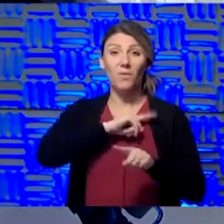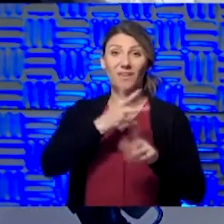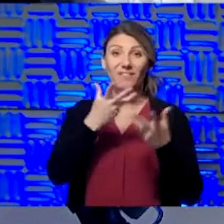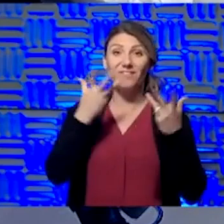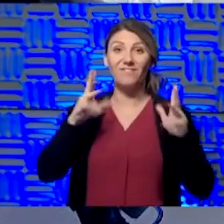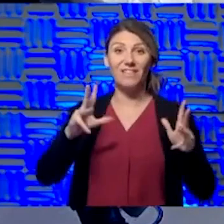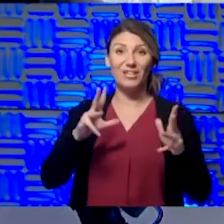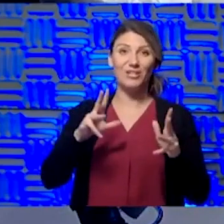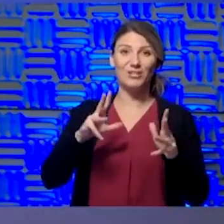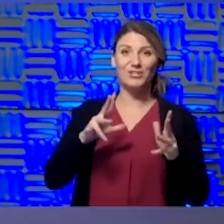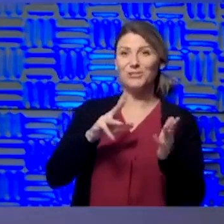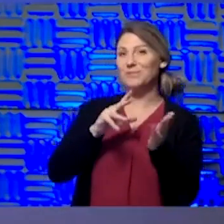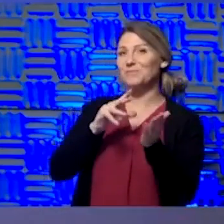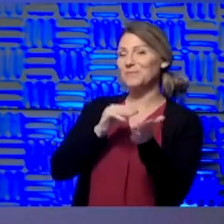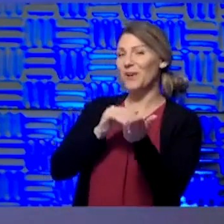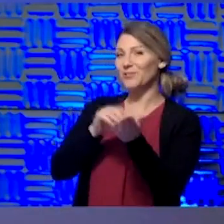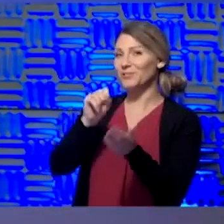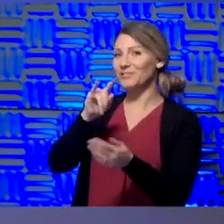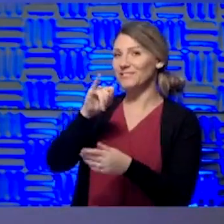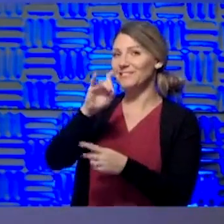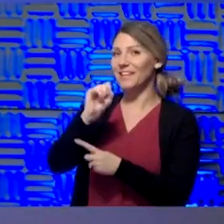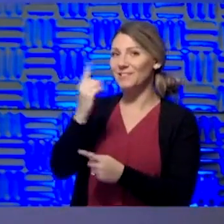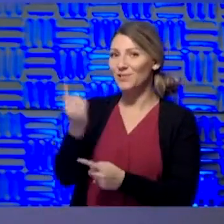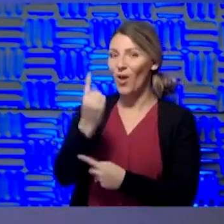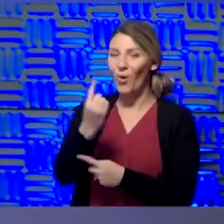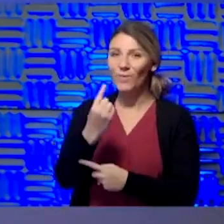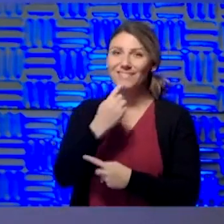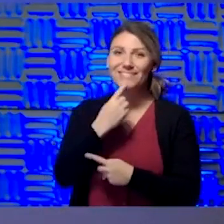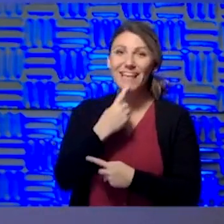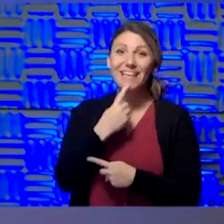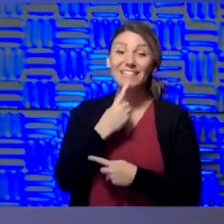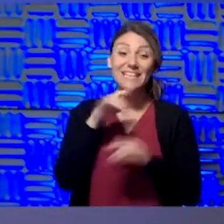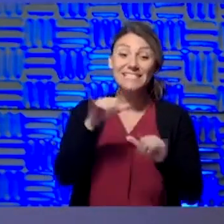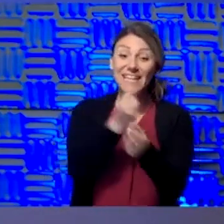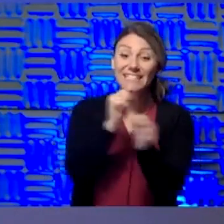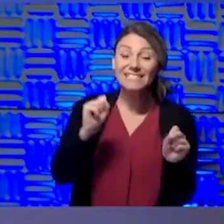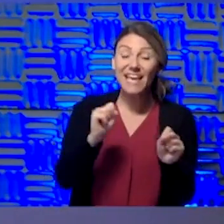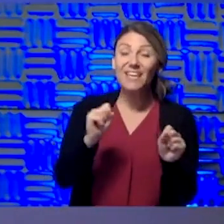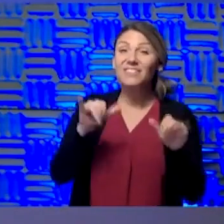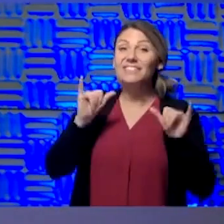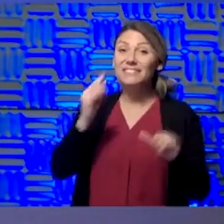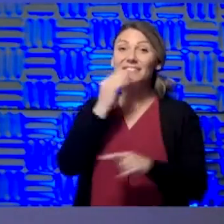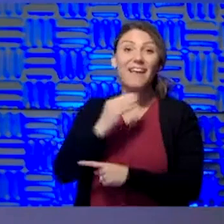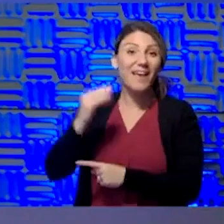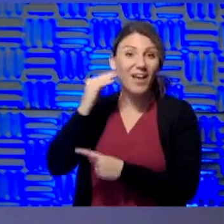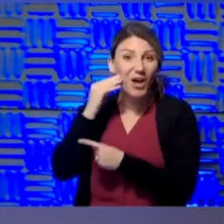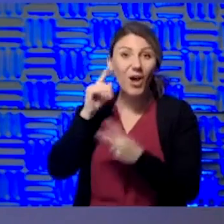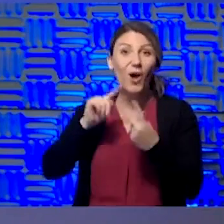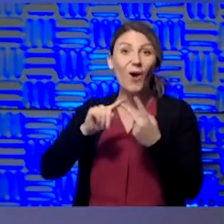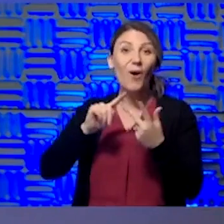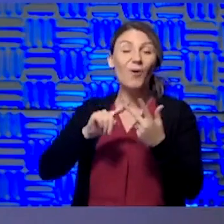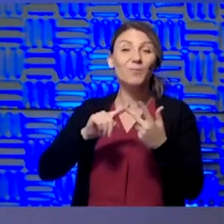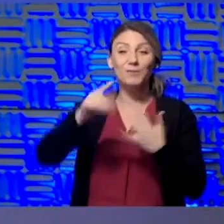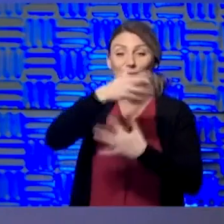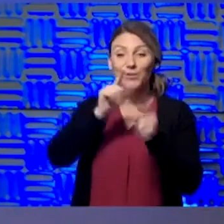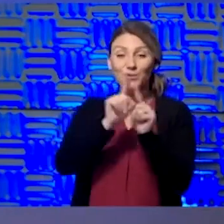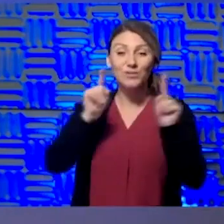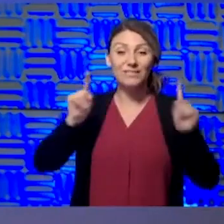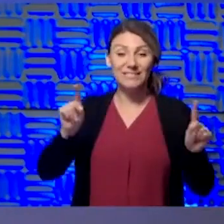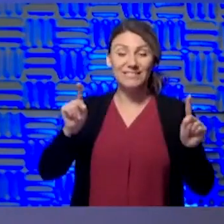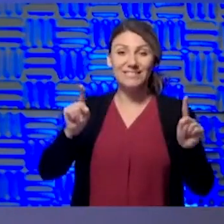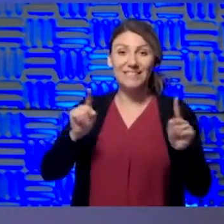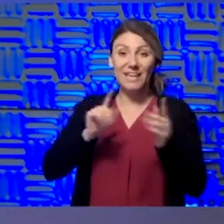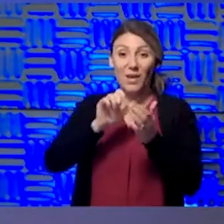of Dr. Stites, stay safe, stay at home, physical distance, wash